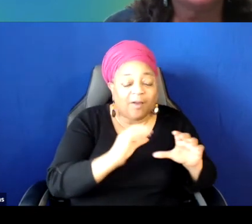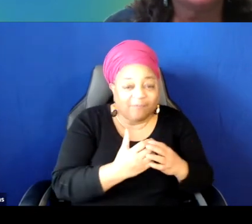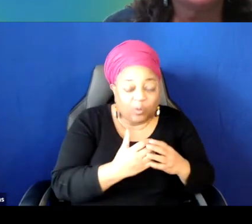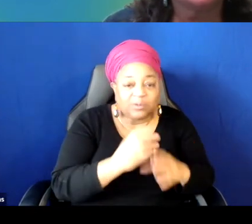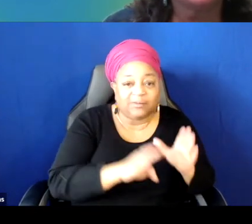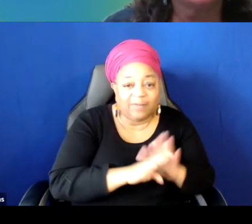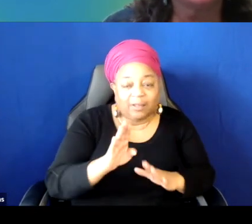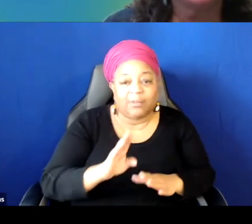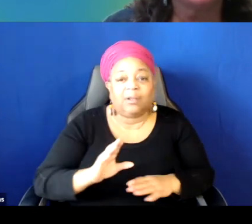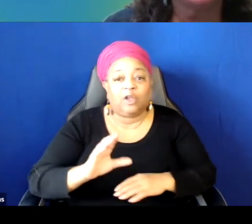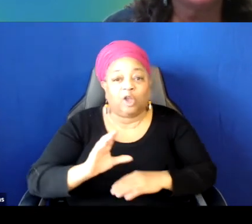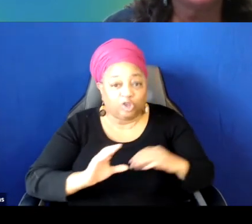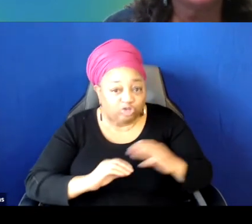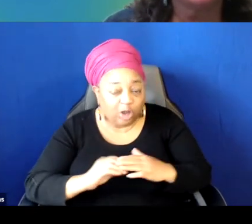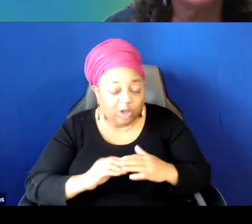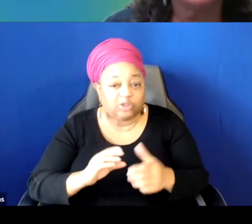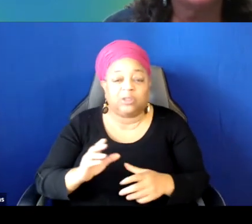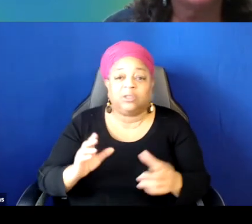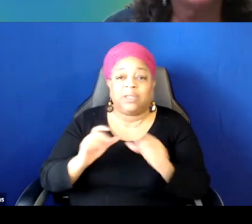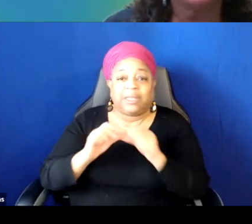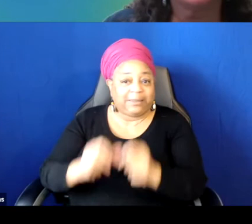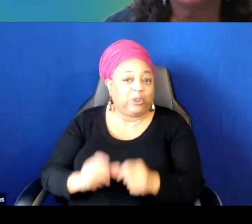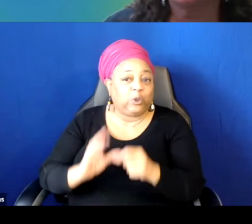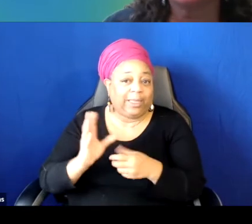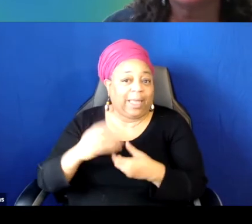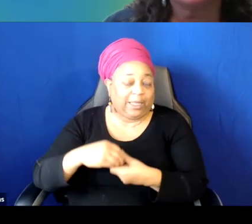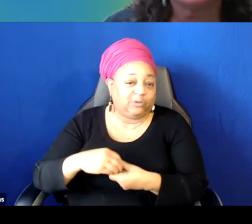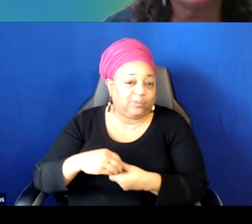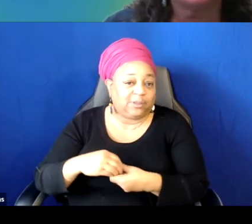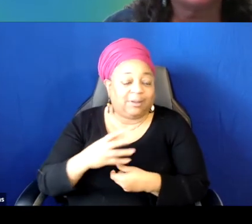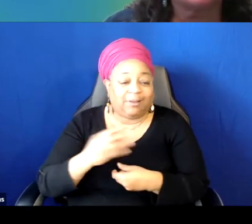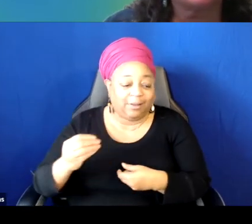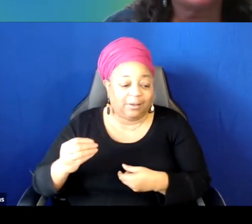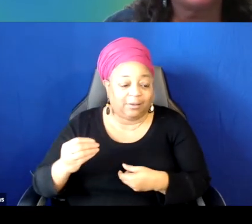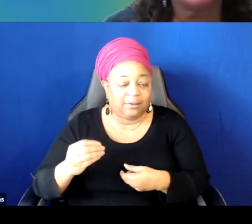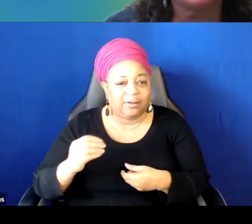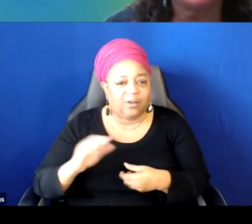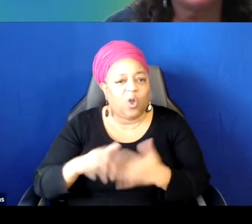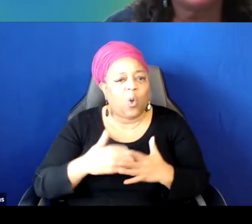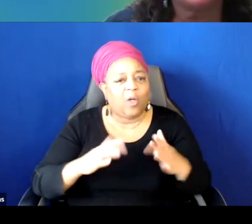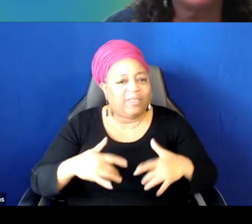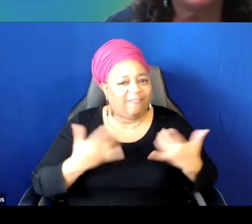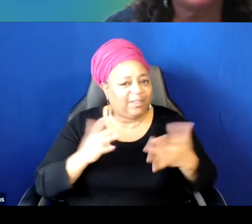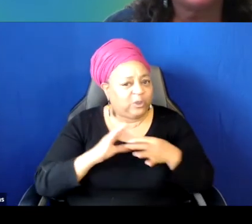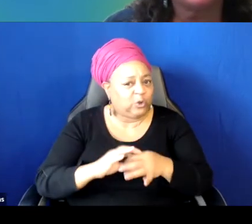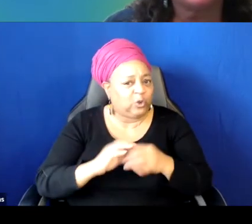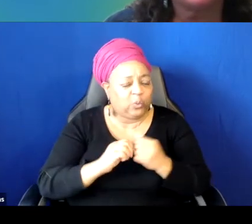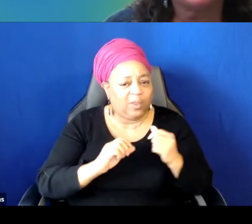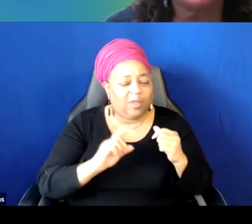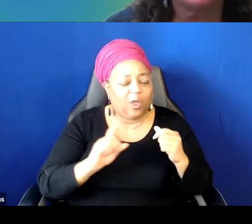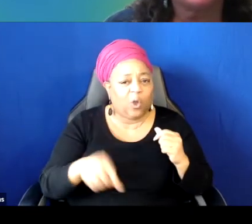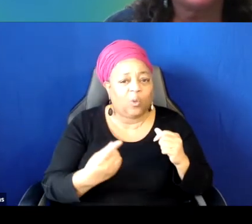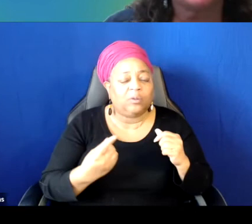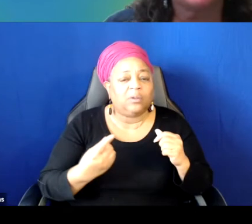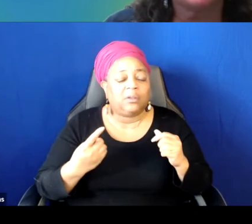site, to continued engagement and all the events that are associated with not only bringing folks